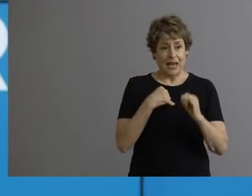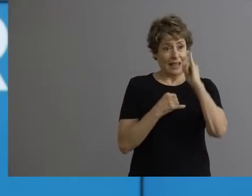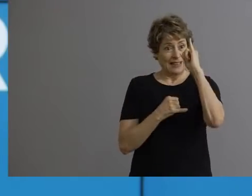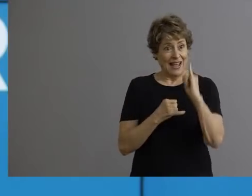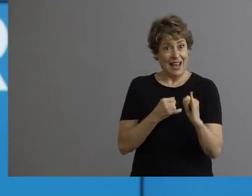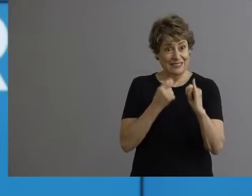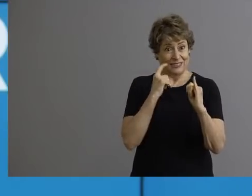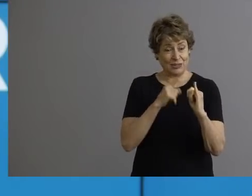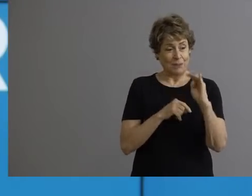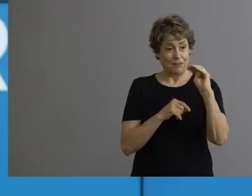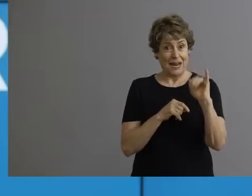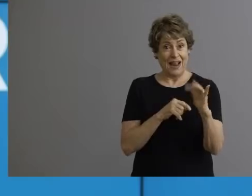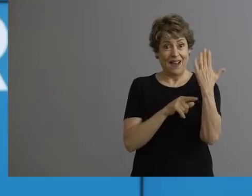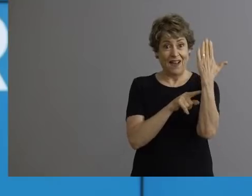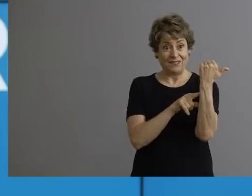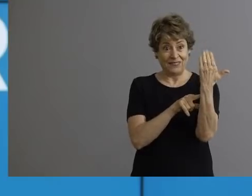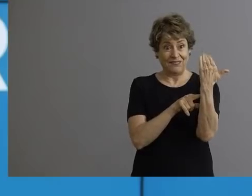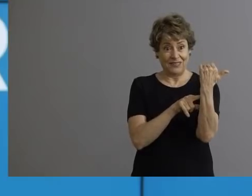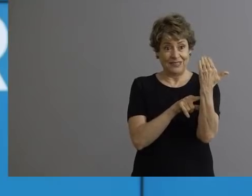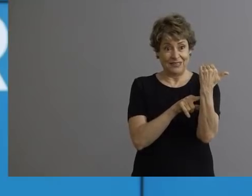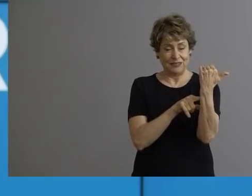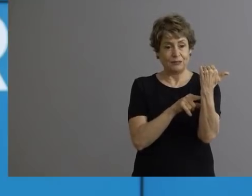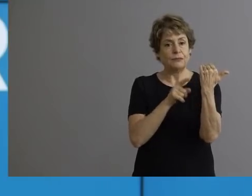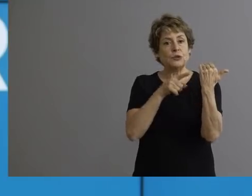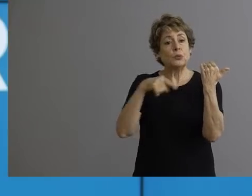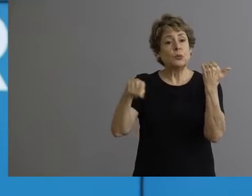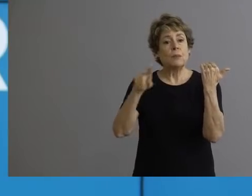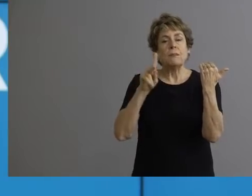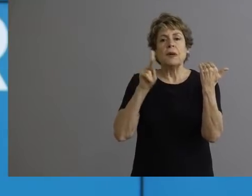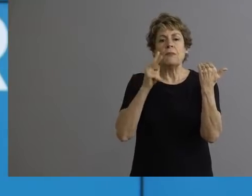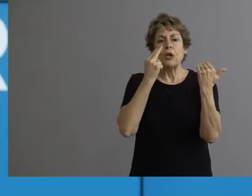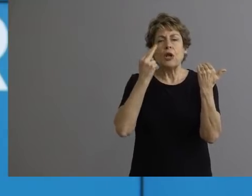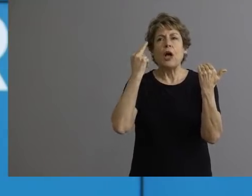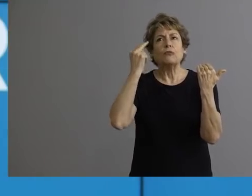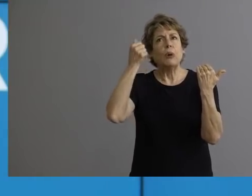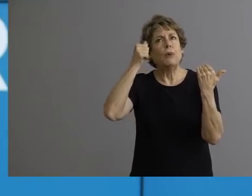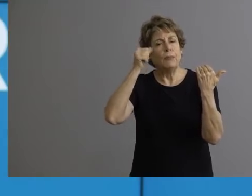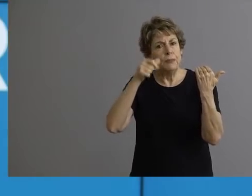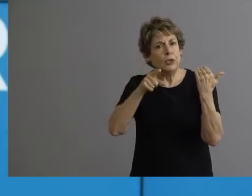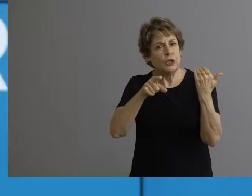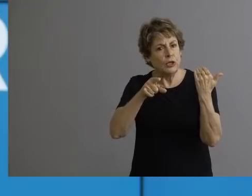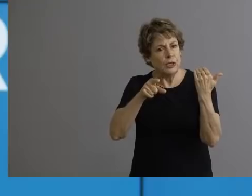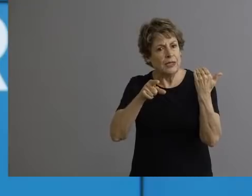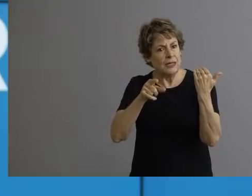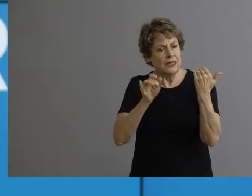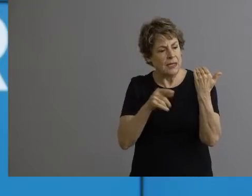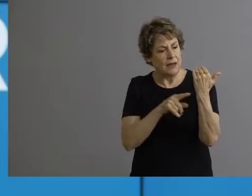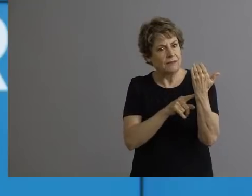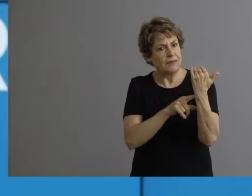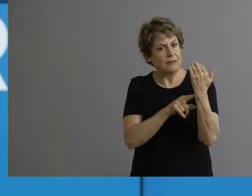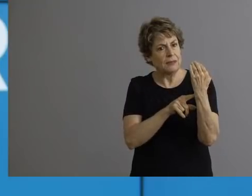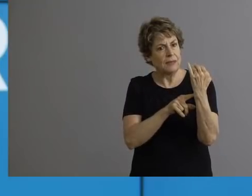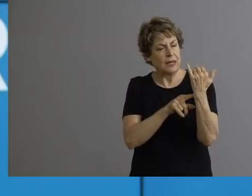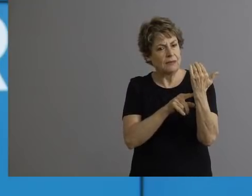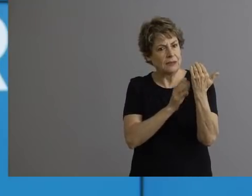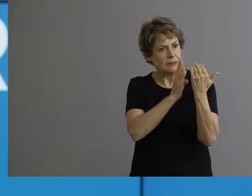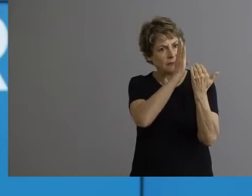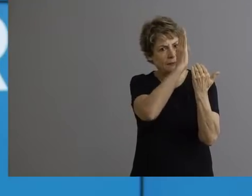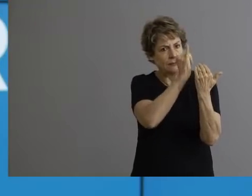where we were after the stay home, stay healthy, stay connected order, and that we never really